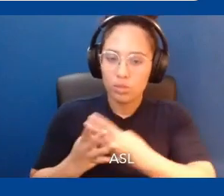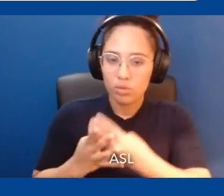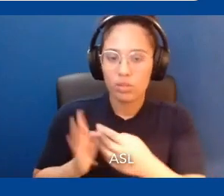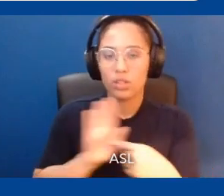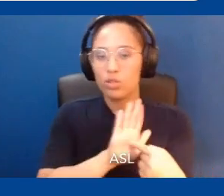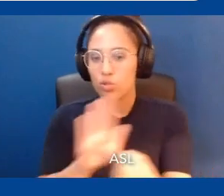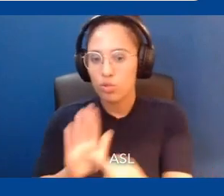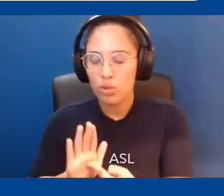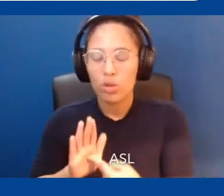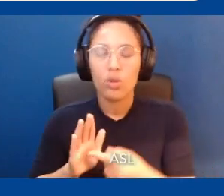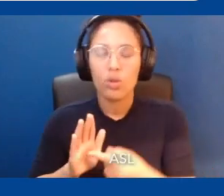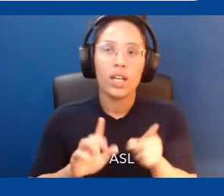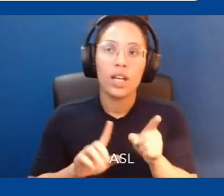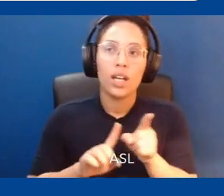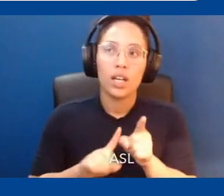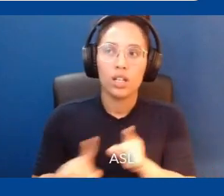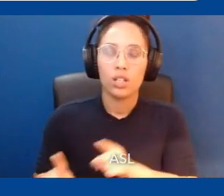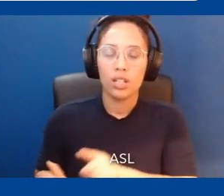also